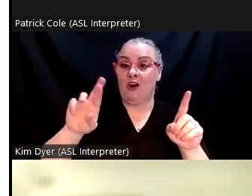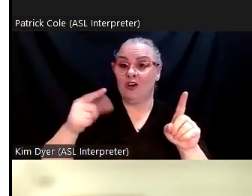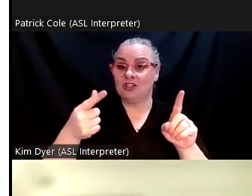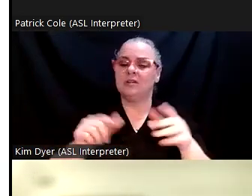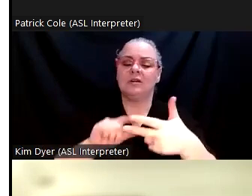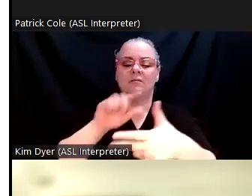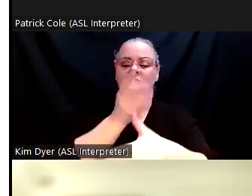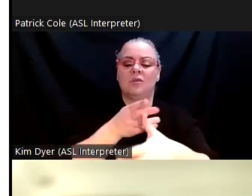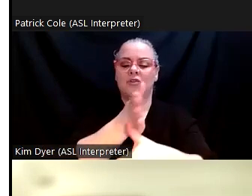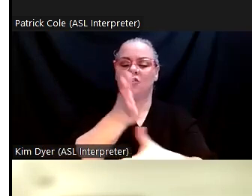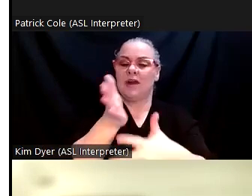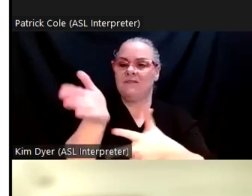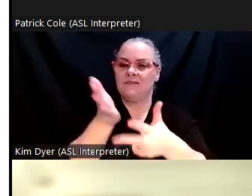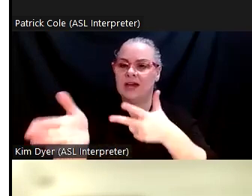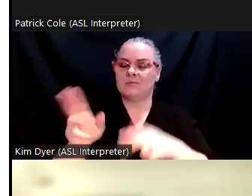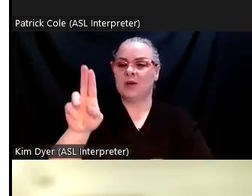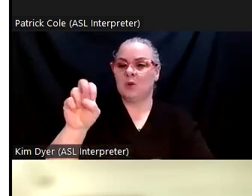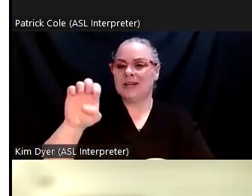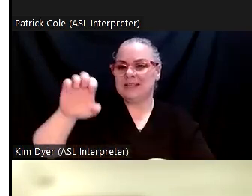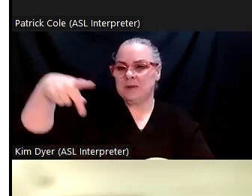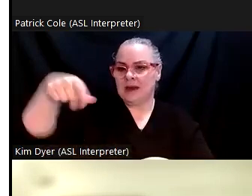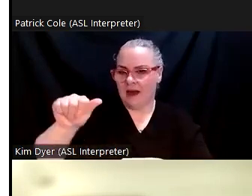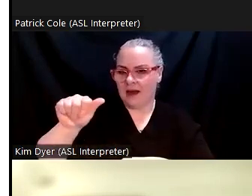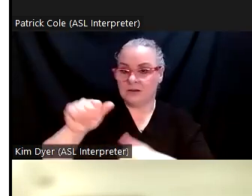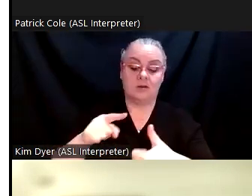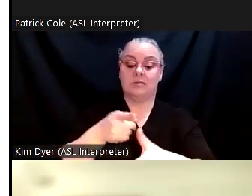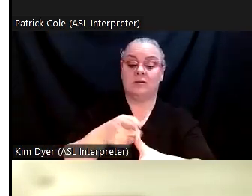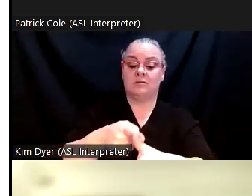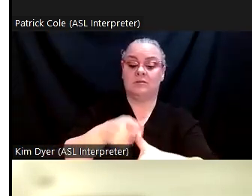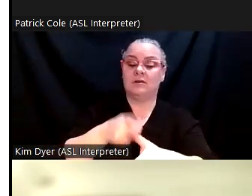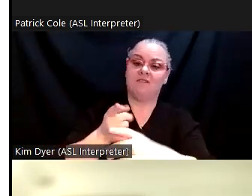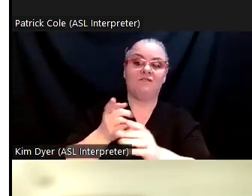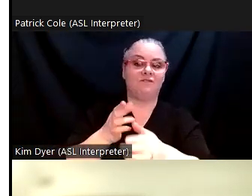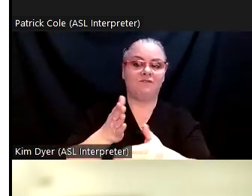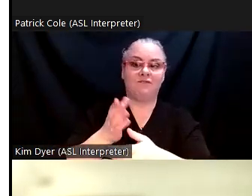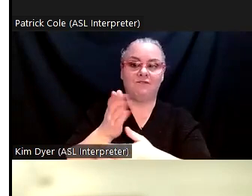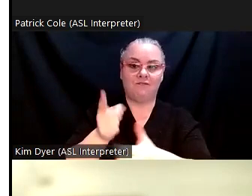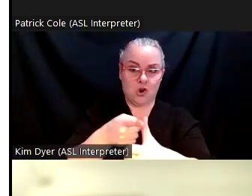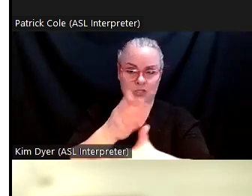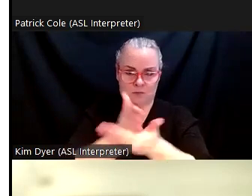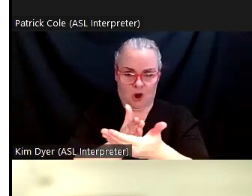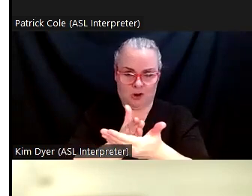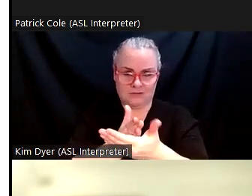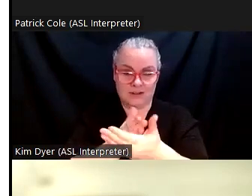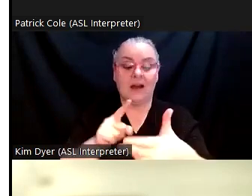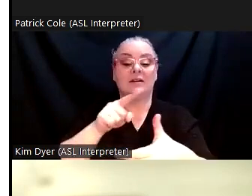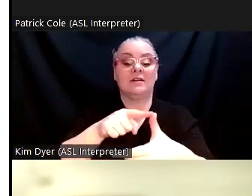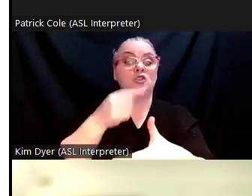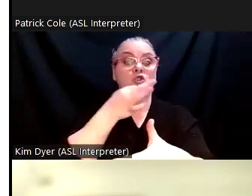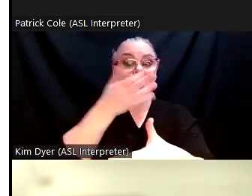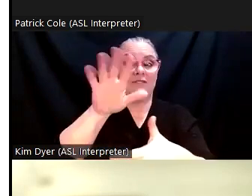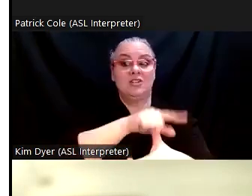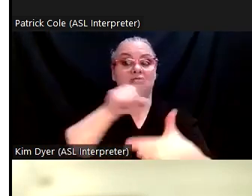program administered by US EPA, and we're currently in the first phase, I'd say first and entering the second at the same